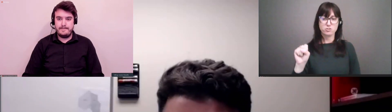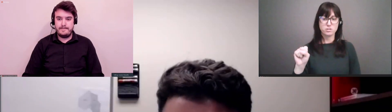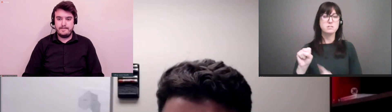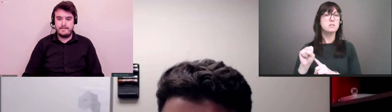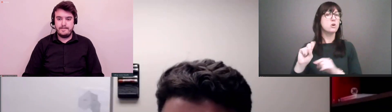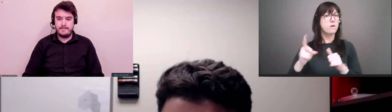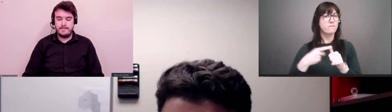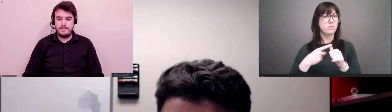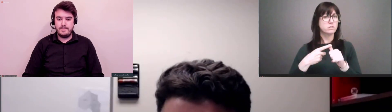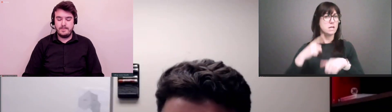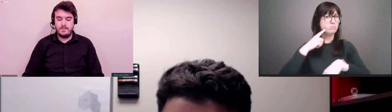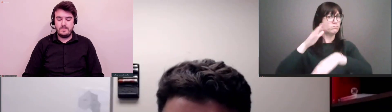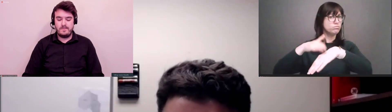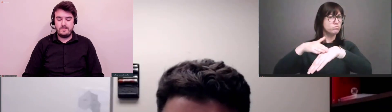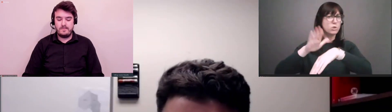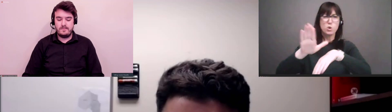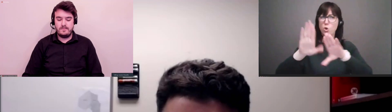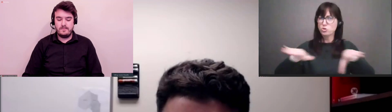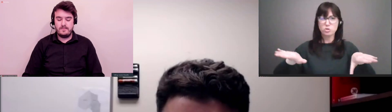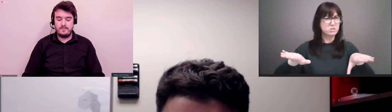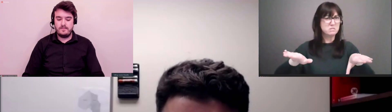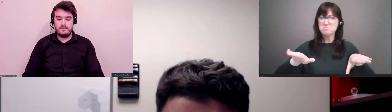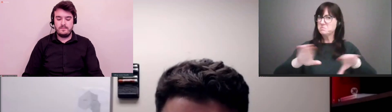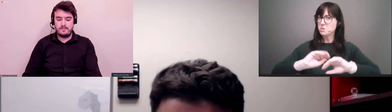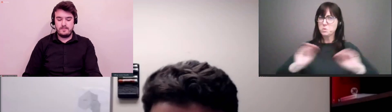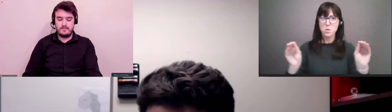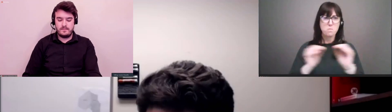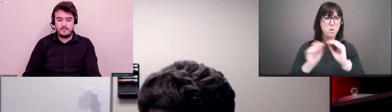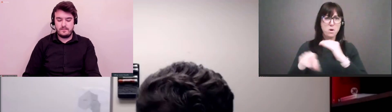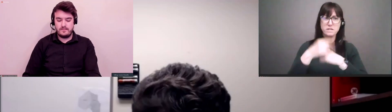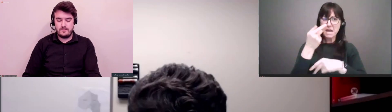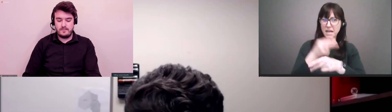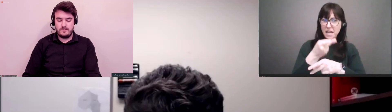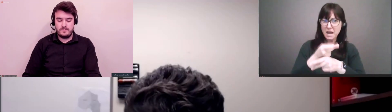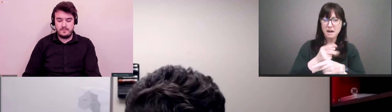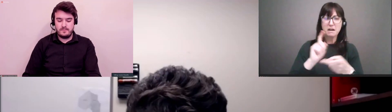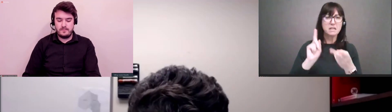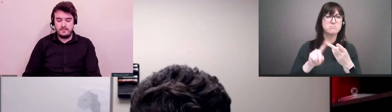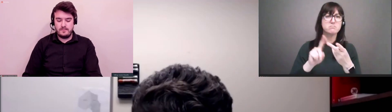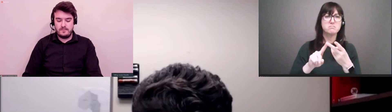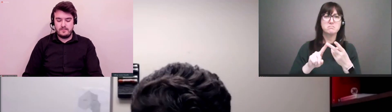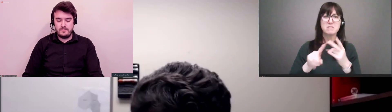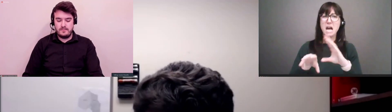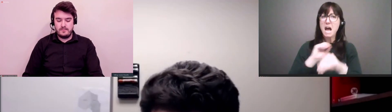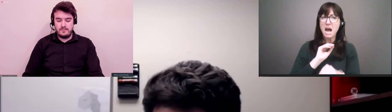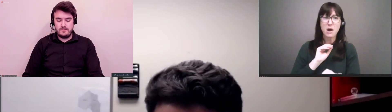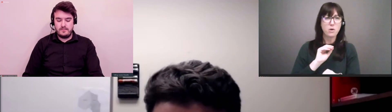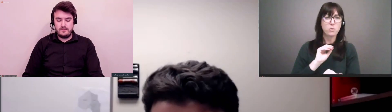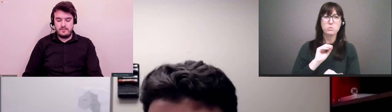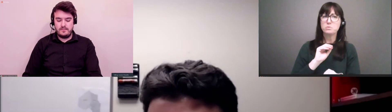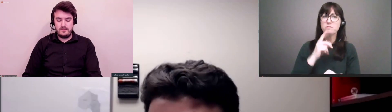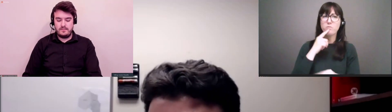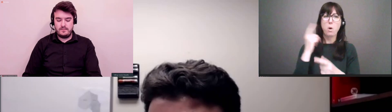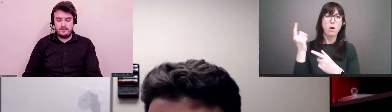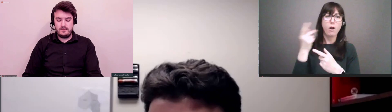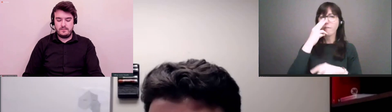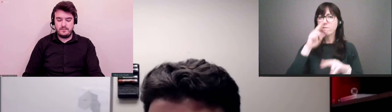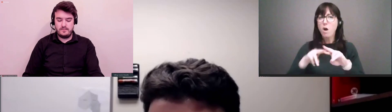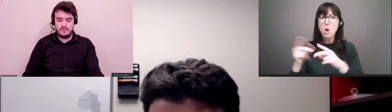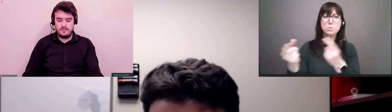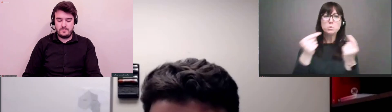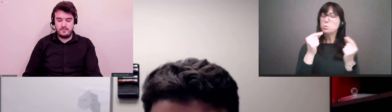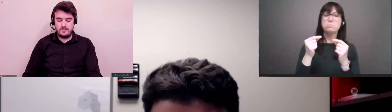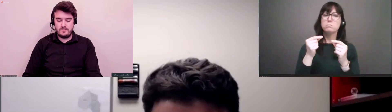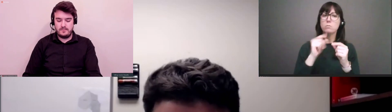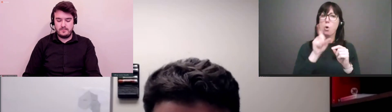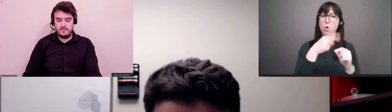raised the alarm, said, don't send your kids to daycare. Do not go out for unessential reasons. So, you know, tomorrow we're on